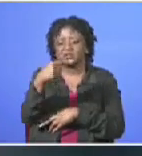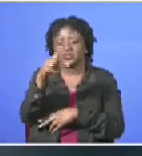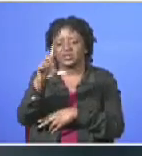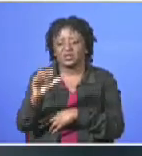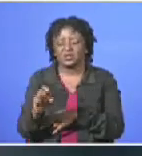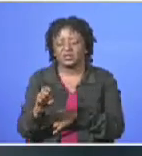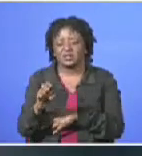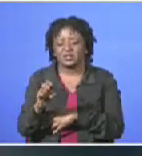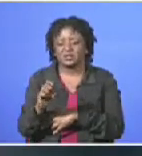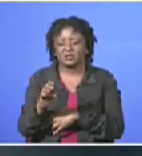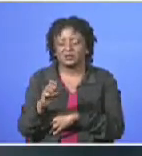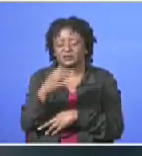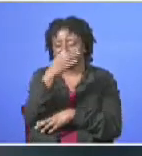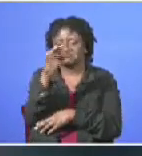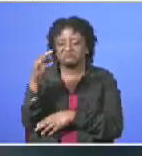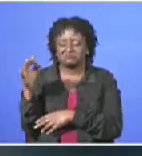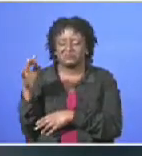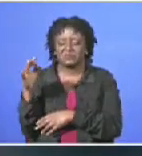the safari,